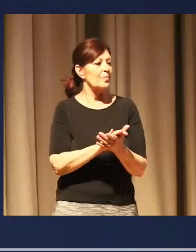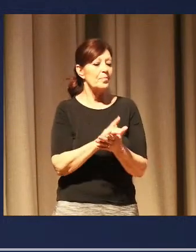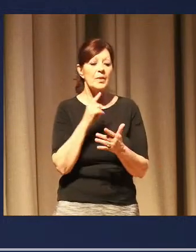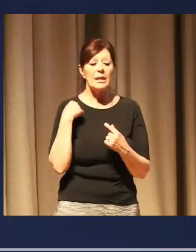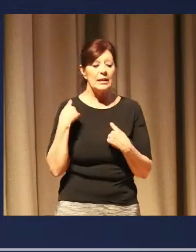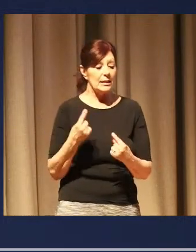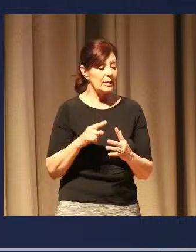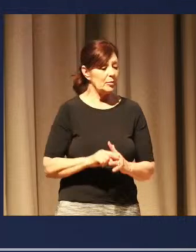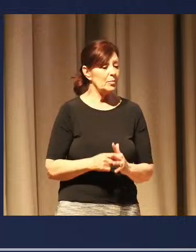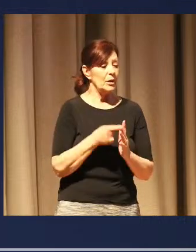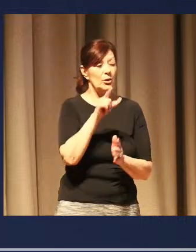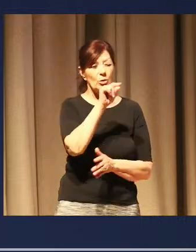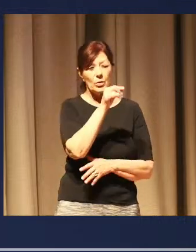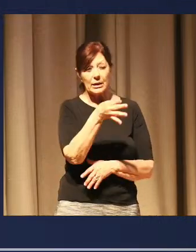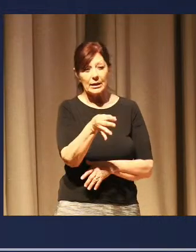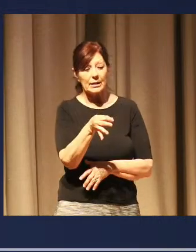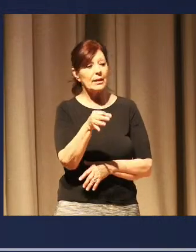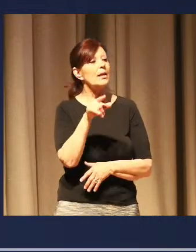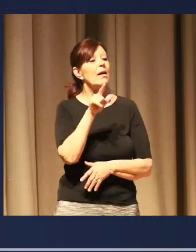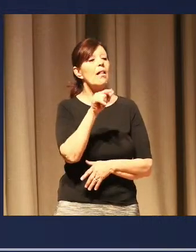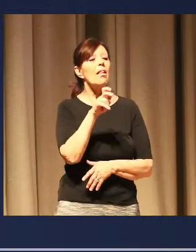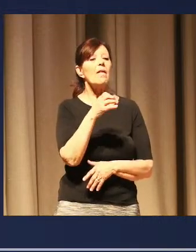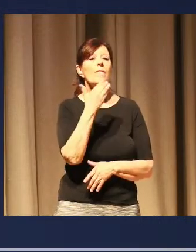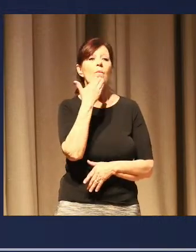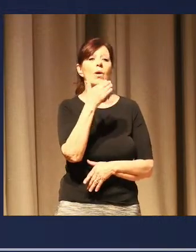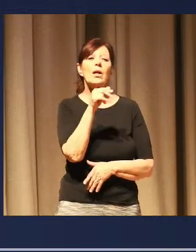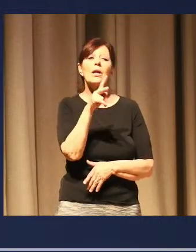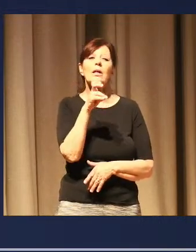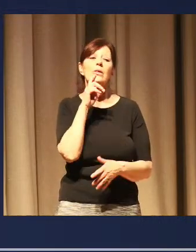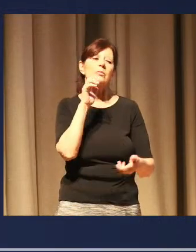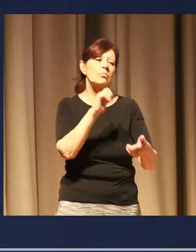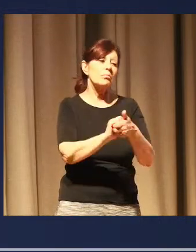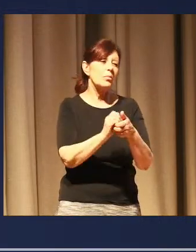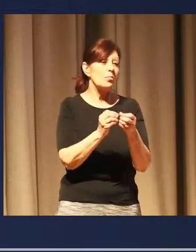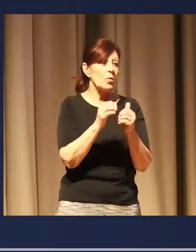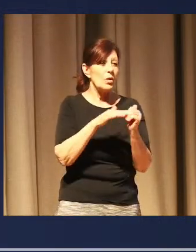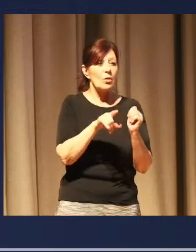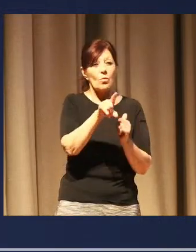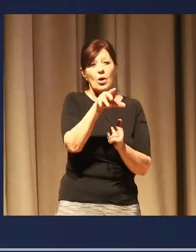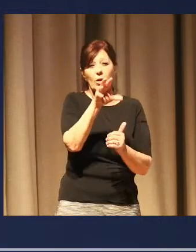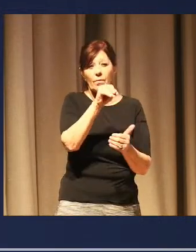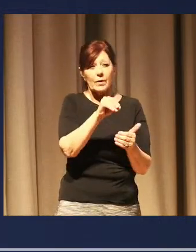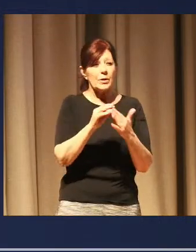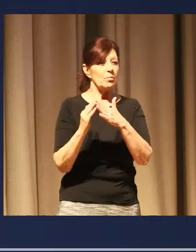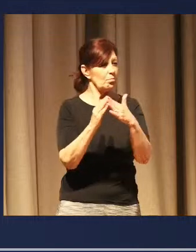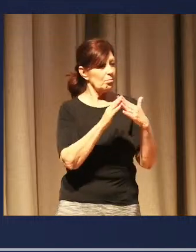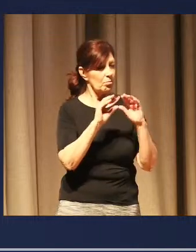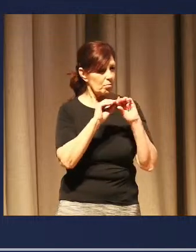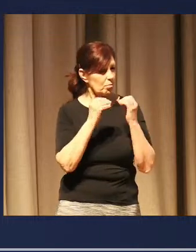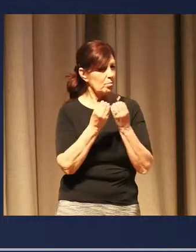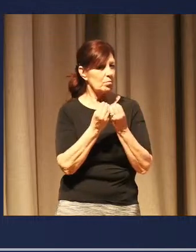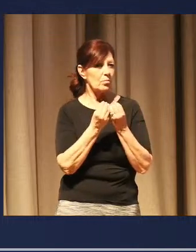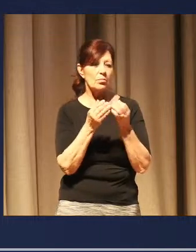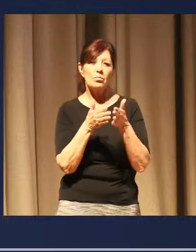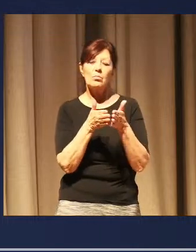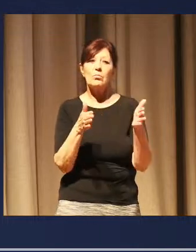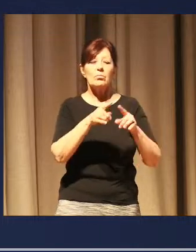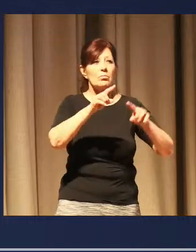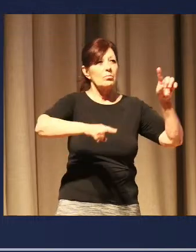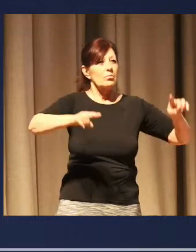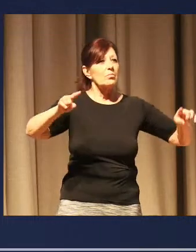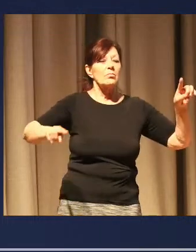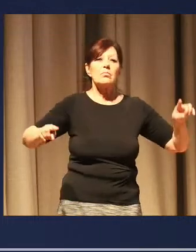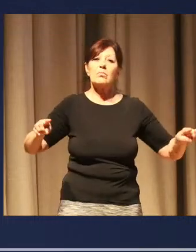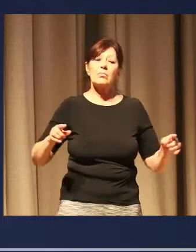in 2019, Live Well Erie has partnered with more than 150 community organizations spanning every corner